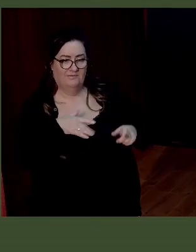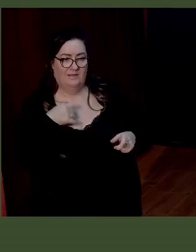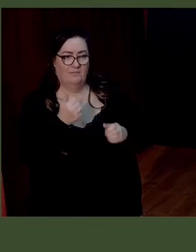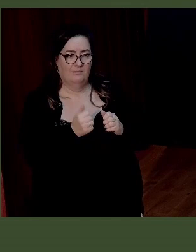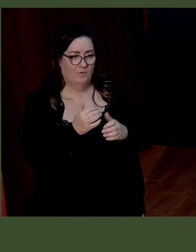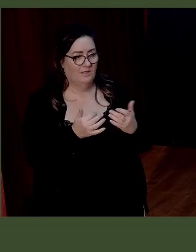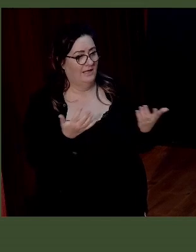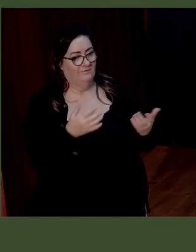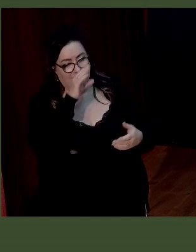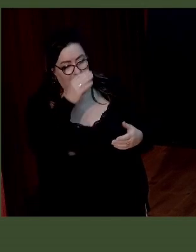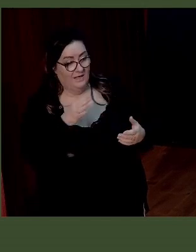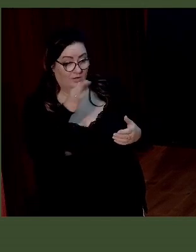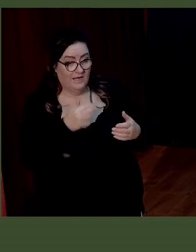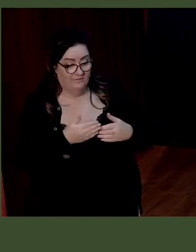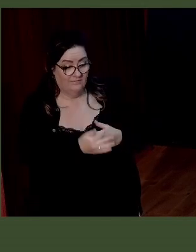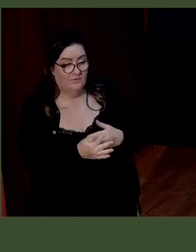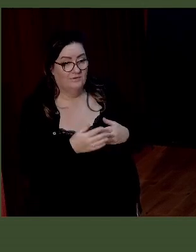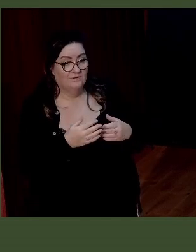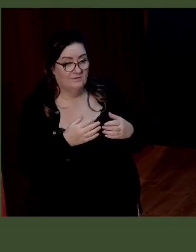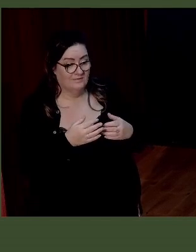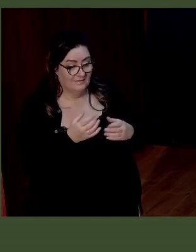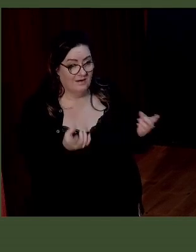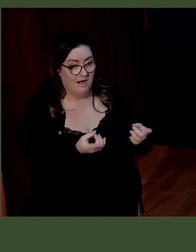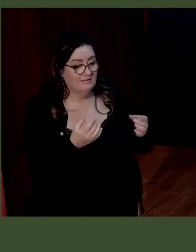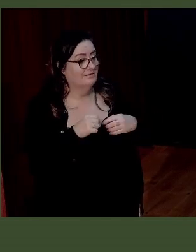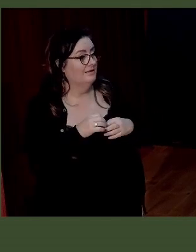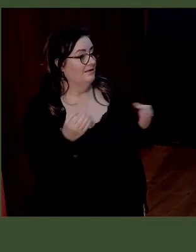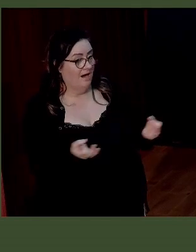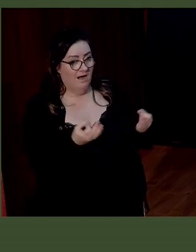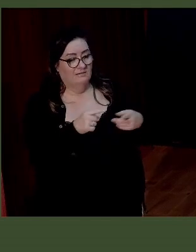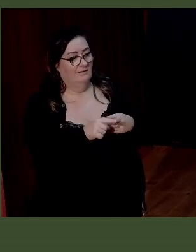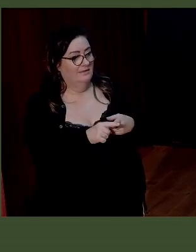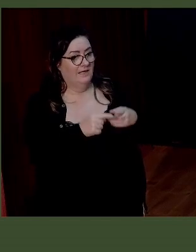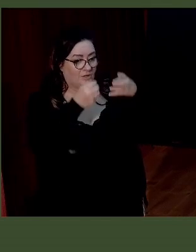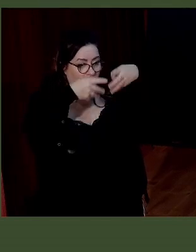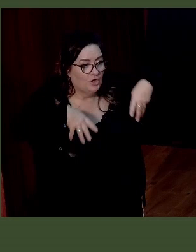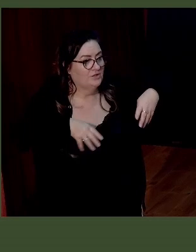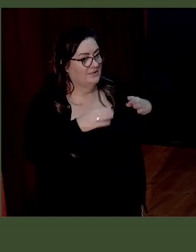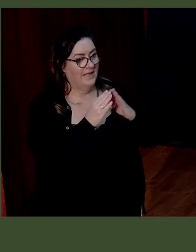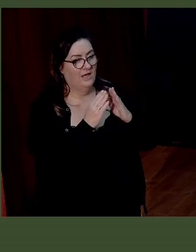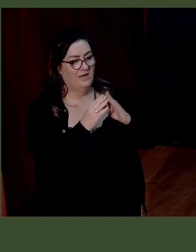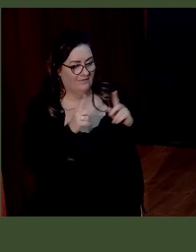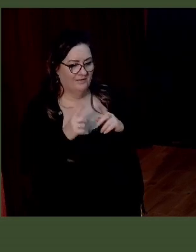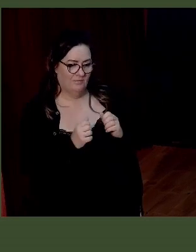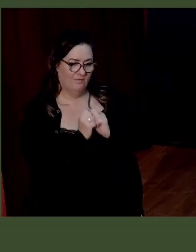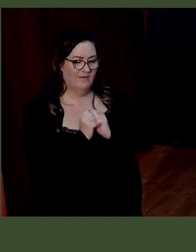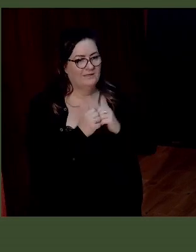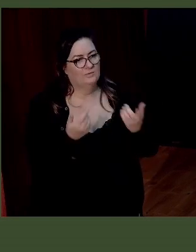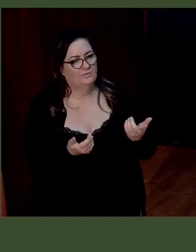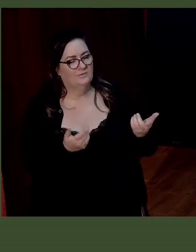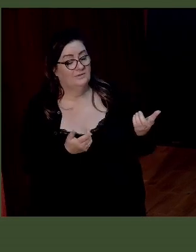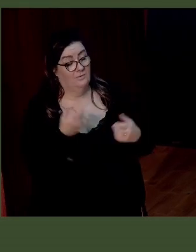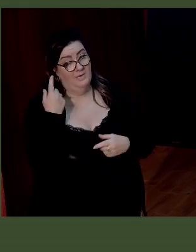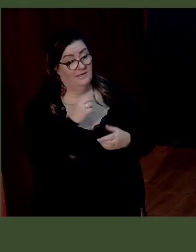how do you keep your front garden? What kind of curtains do you put on the windows? This kind of thing. So much so that